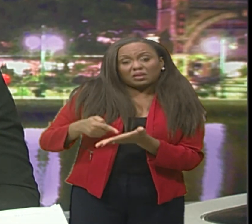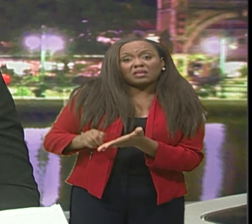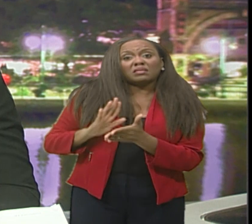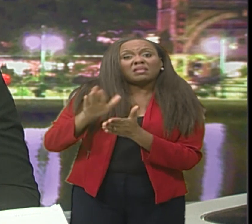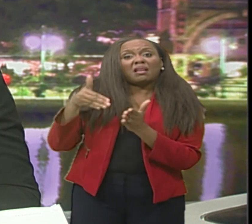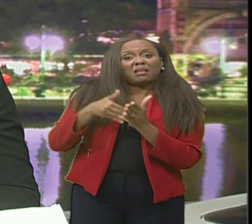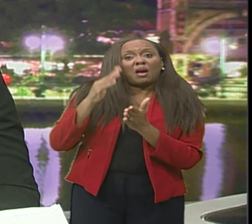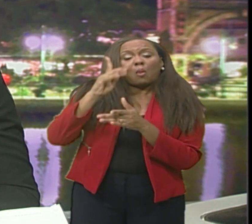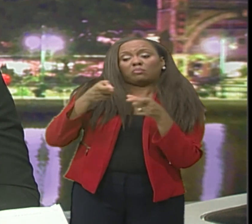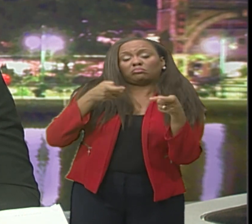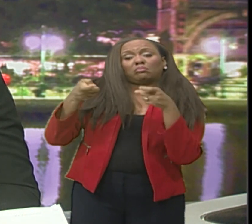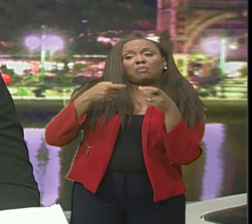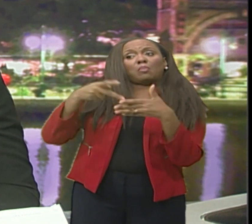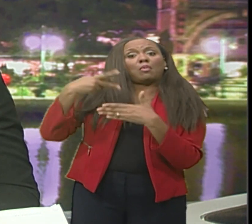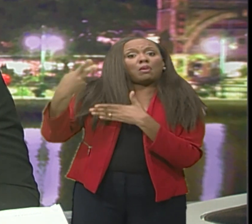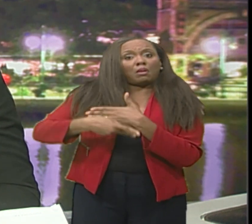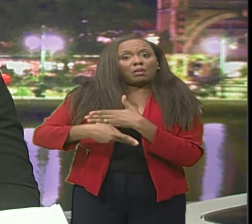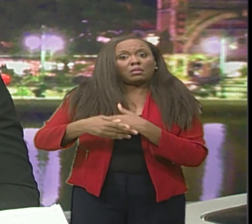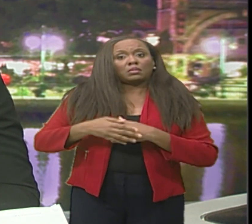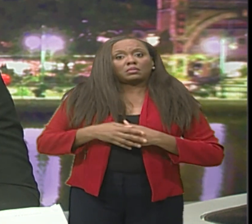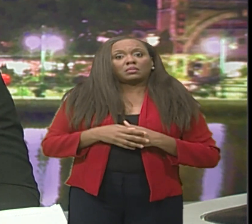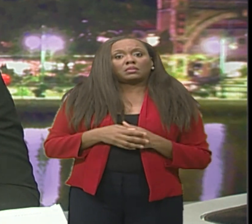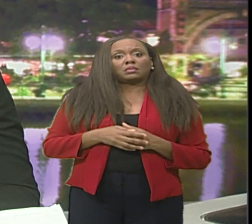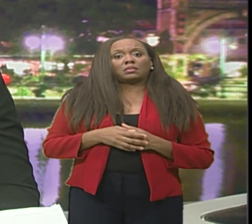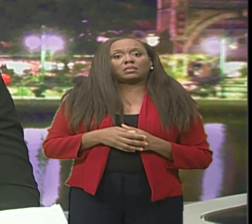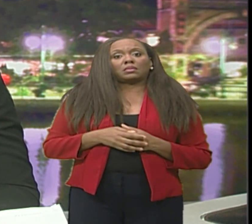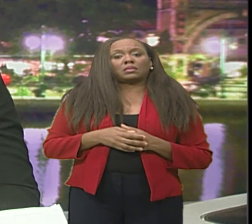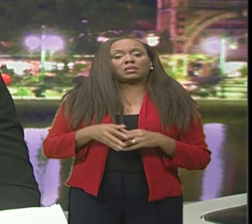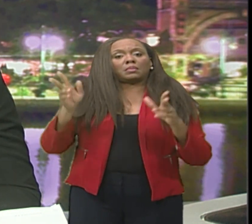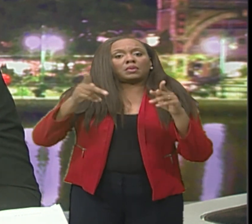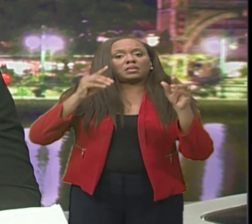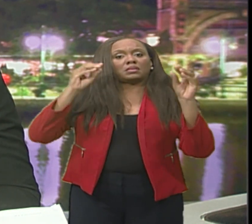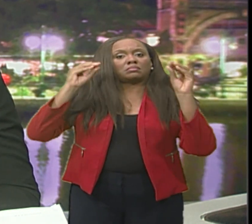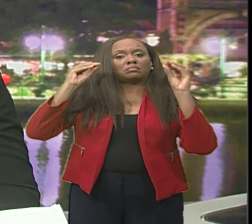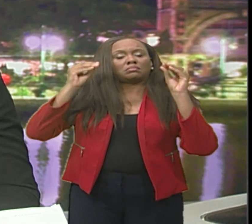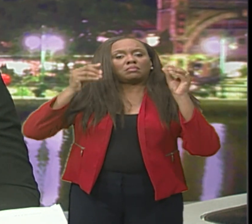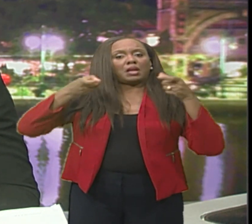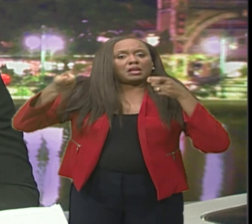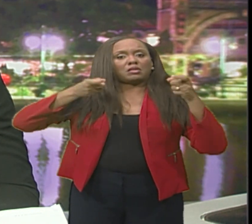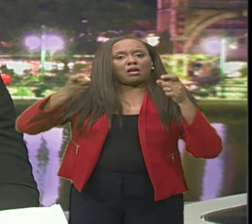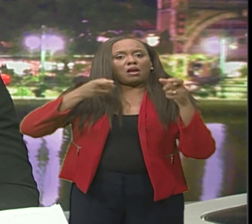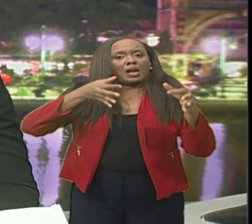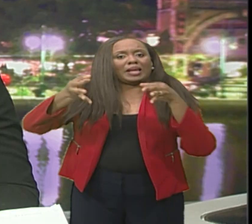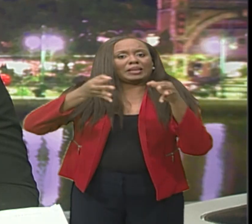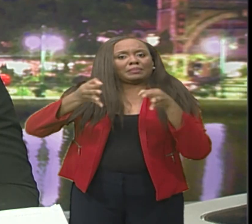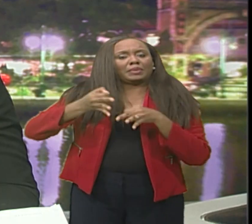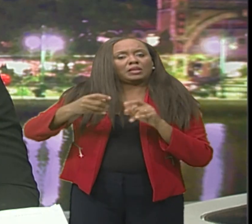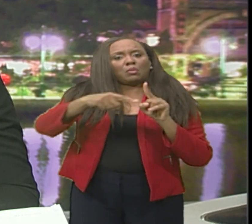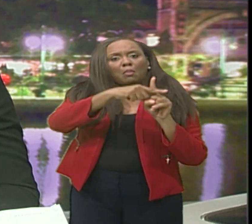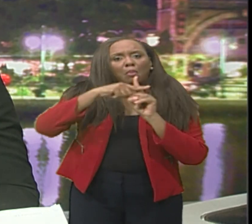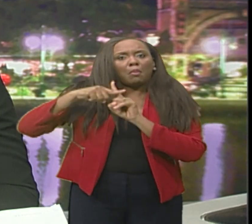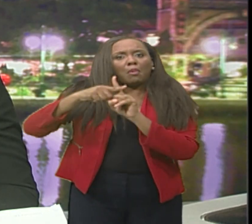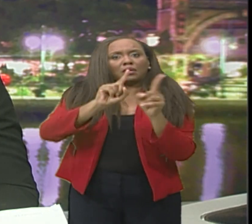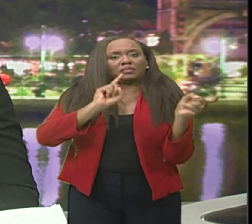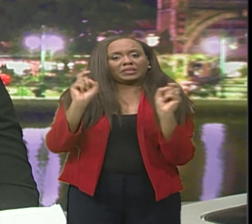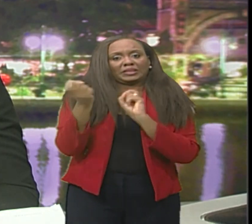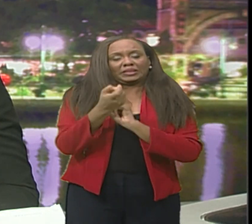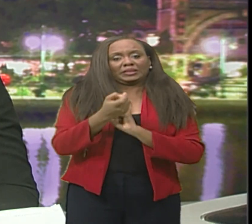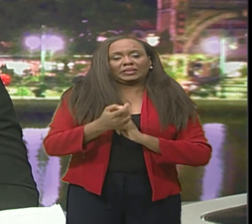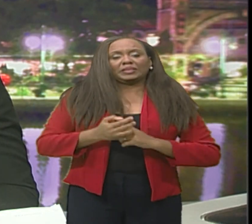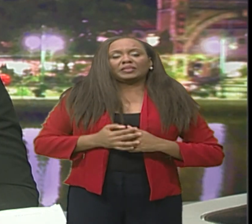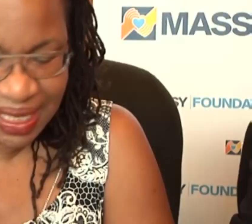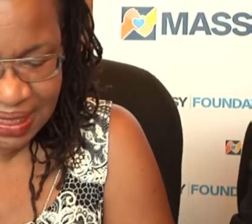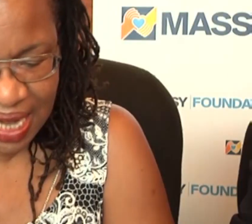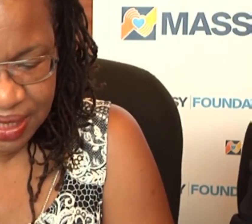2015 study results, Professor Alafia Samuels explains some positive changes were recorded. At